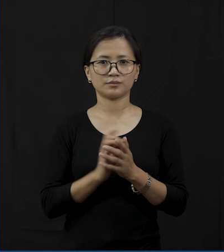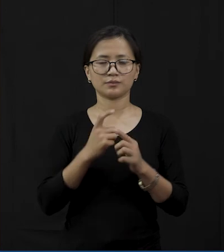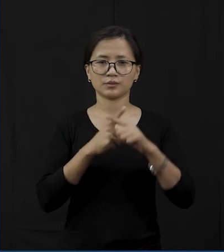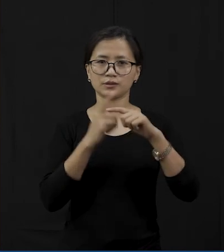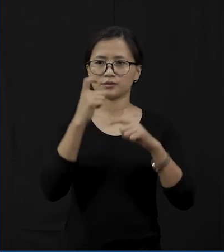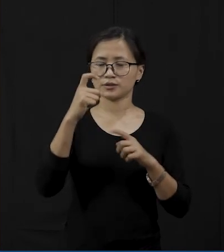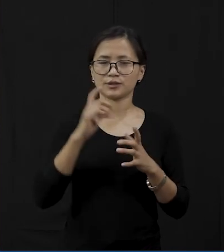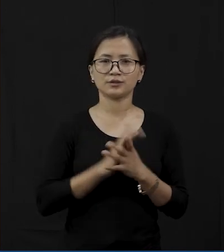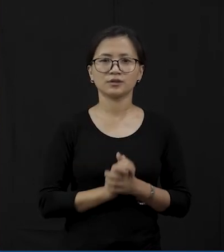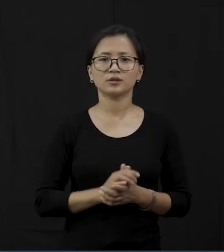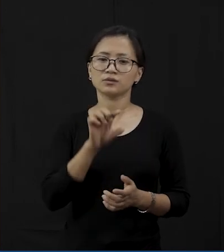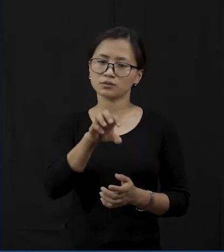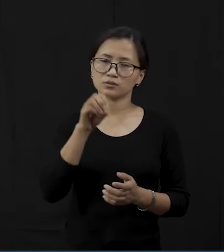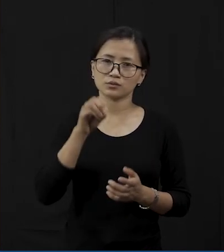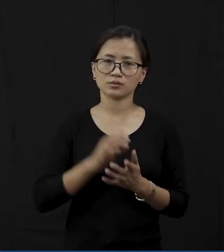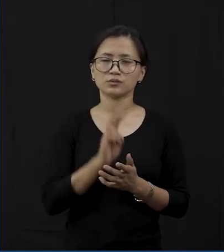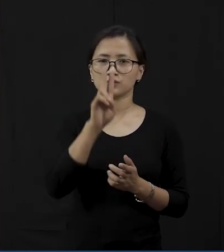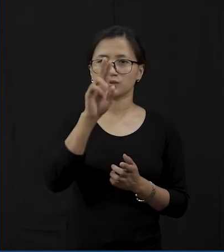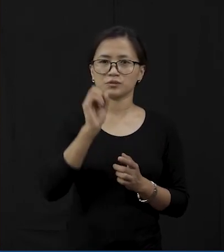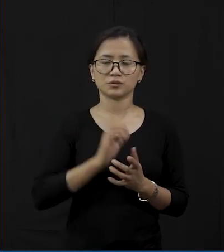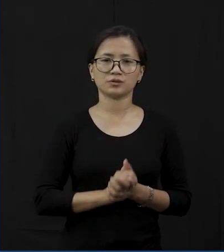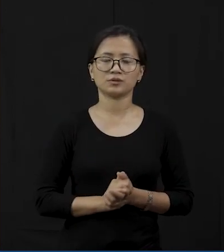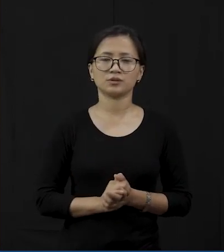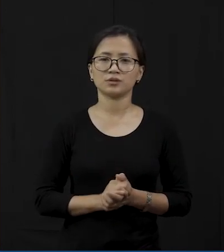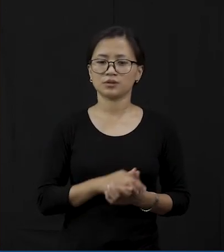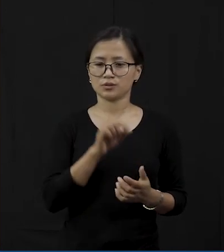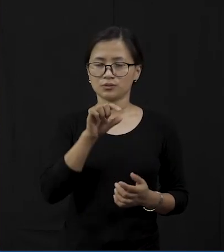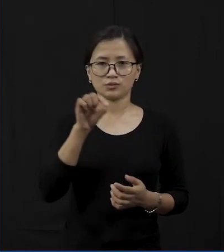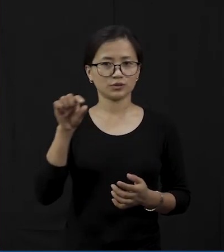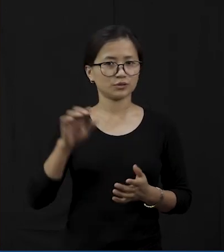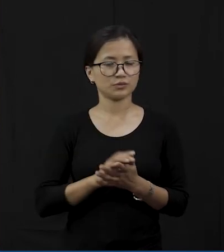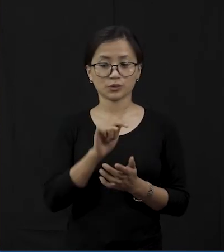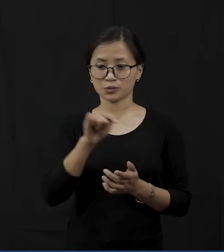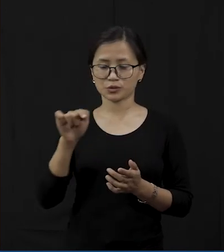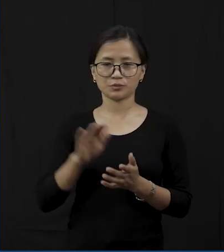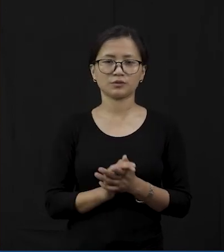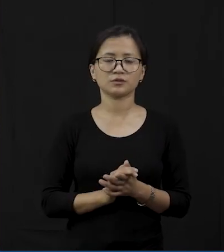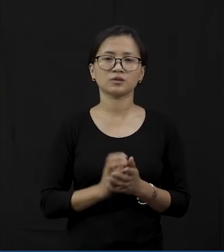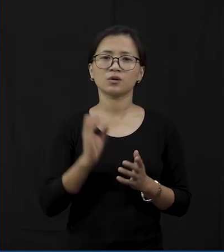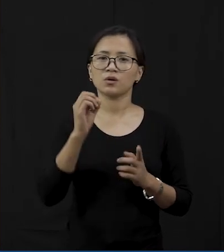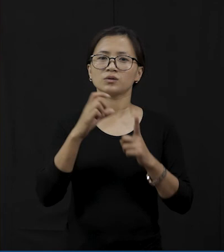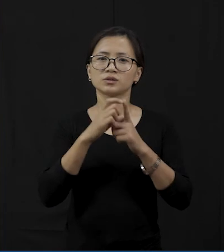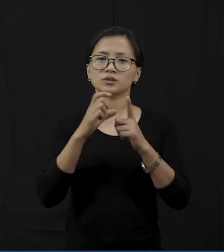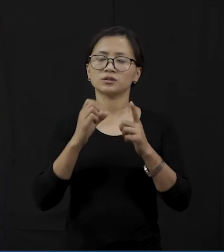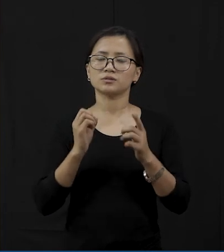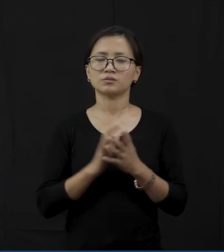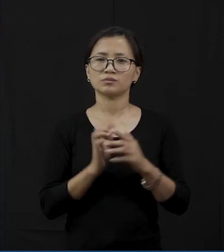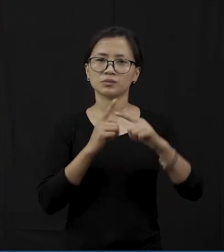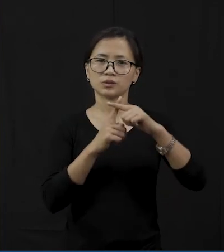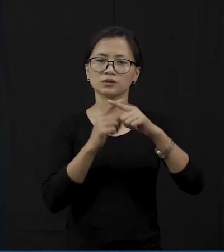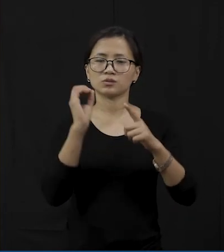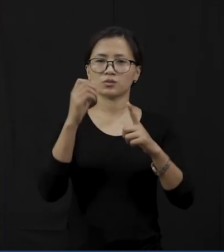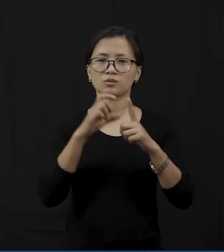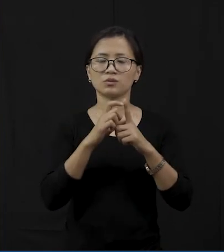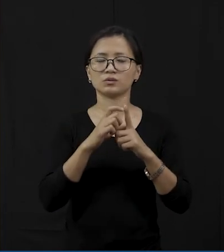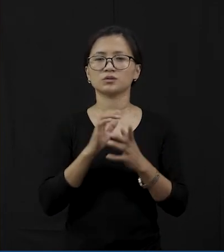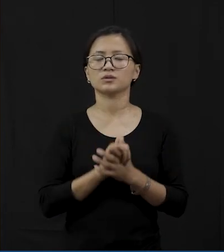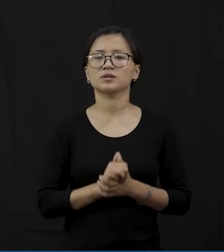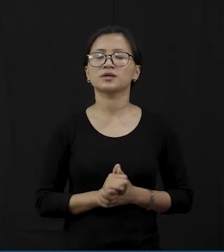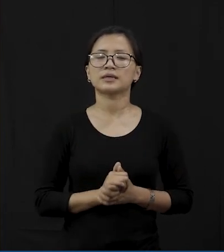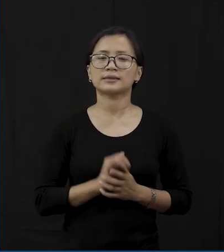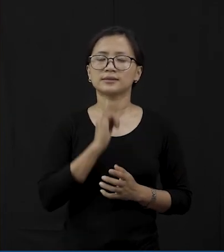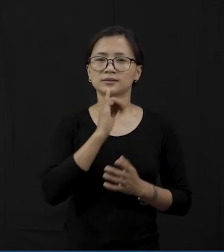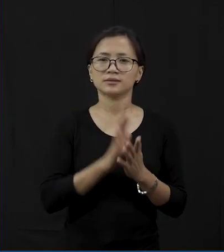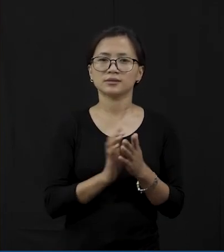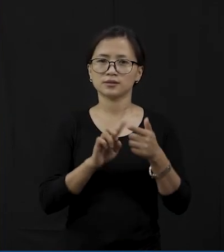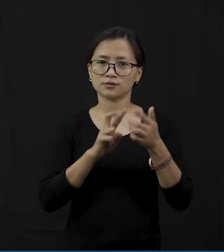7, you got 20, which means odd plus odd is equal to even. Again,